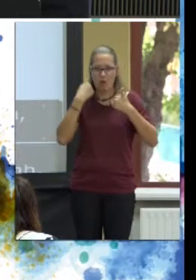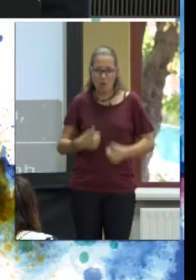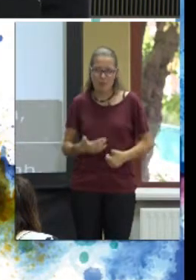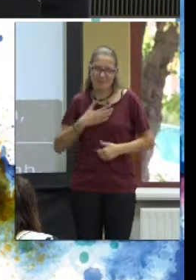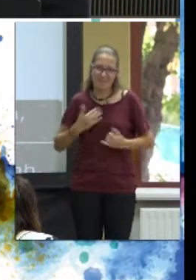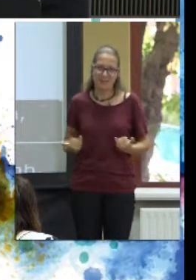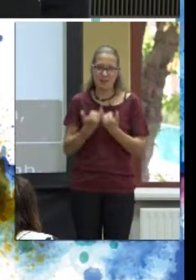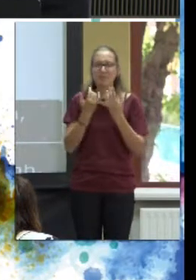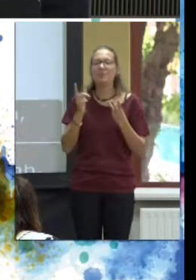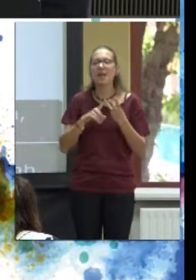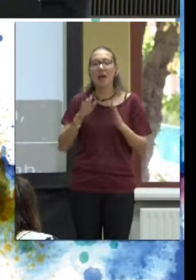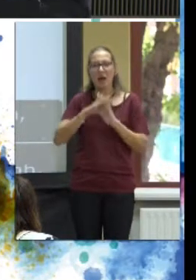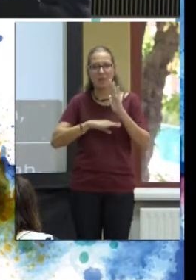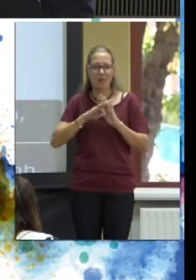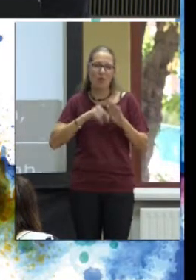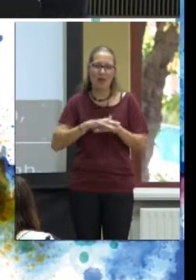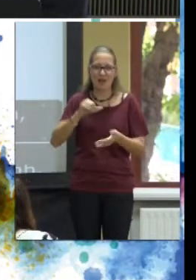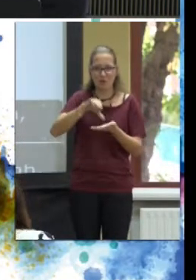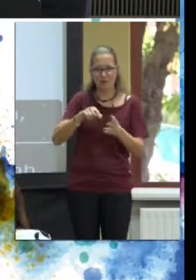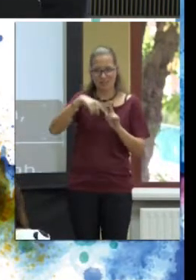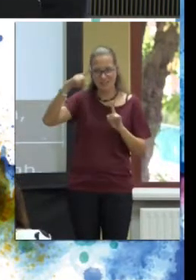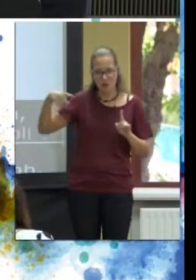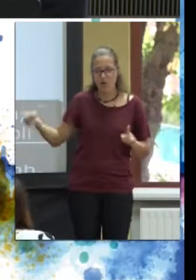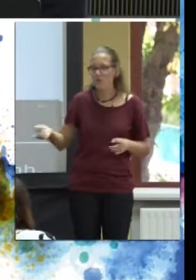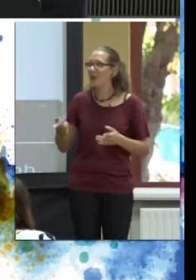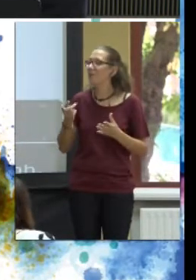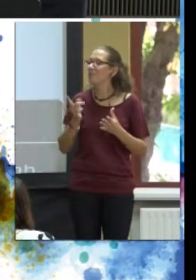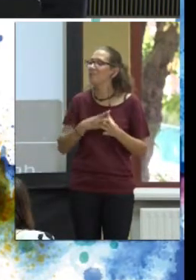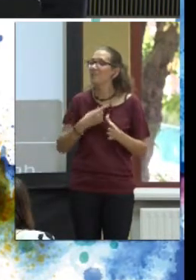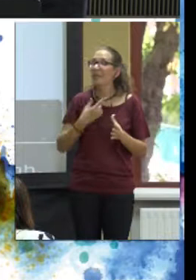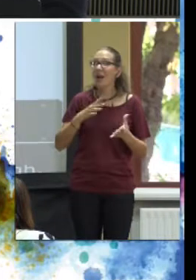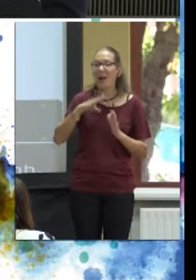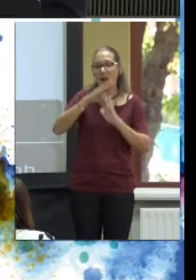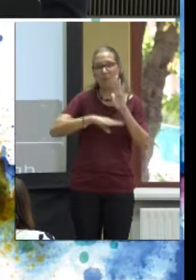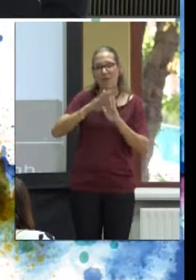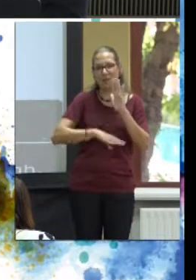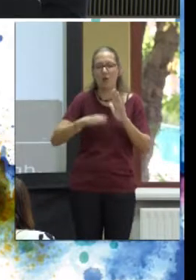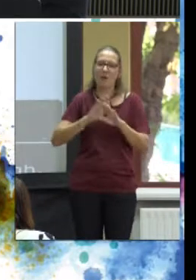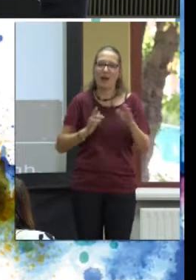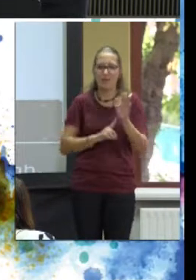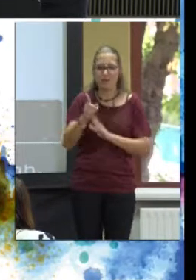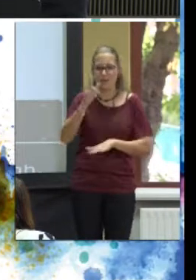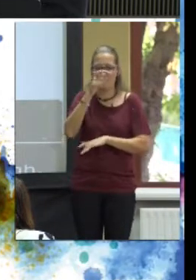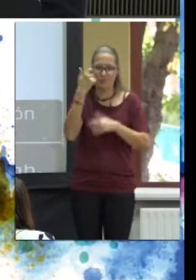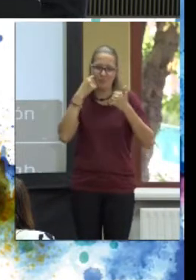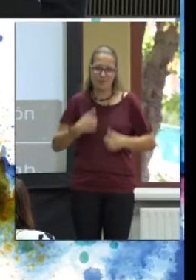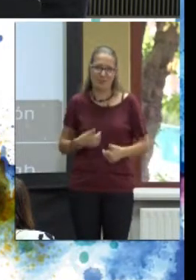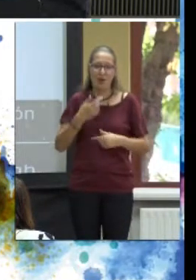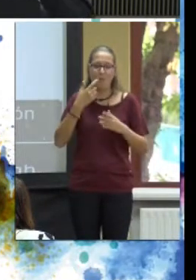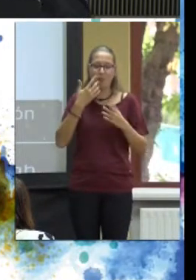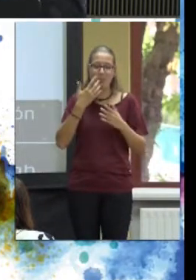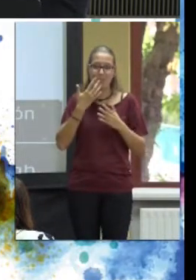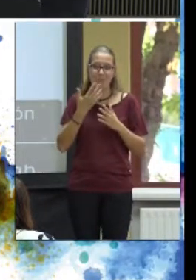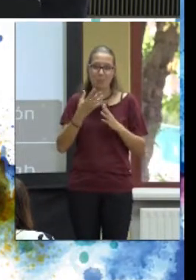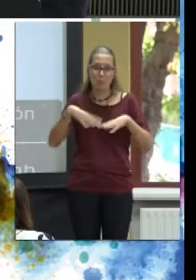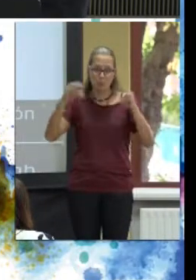Men and Nature in Human Canine Nature in Tenerife, the Museum of Segovia, Human Evolution Museum